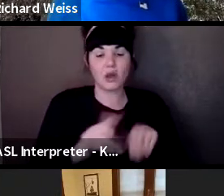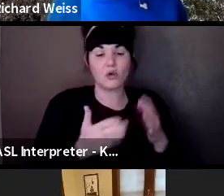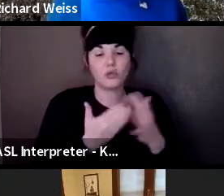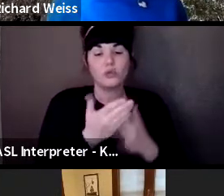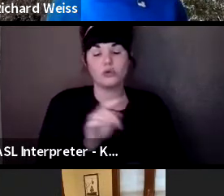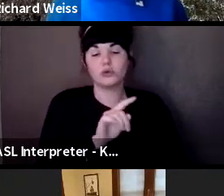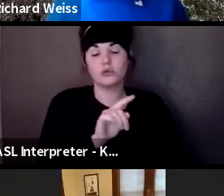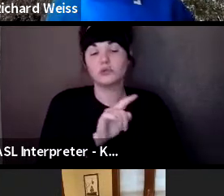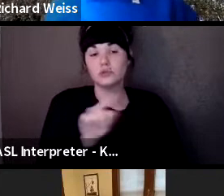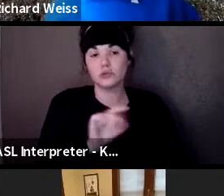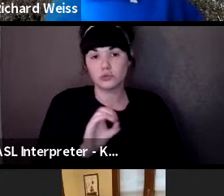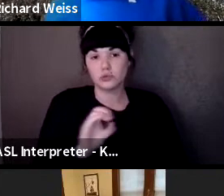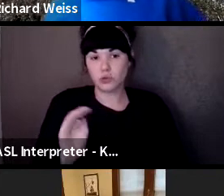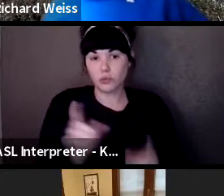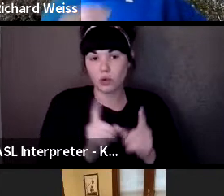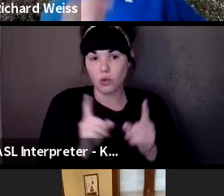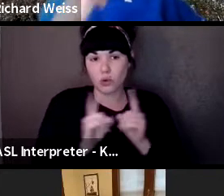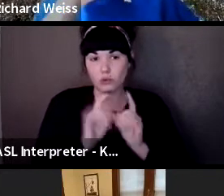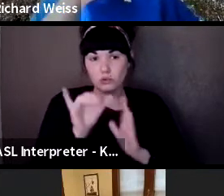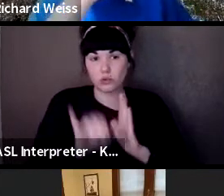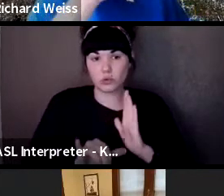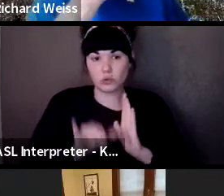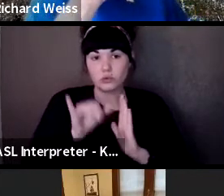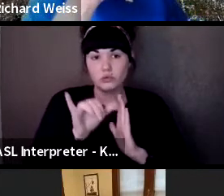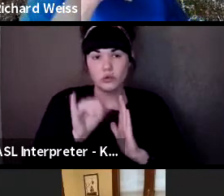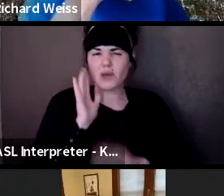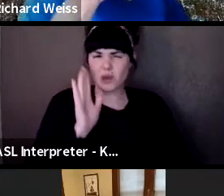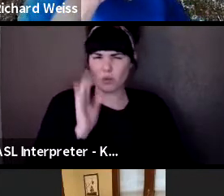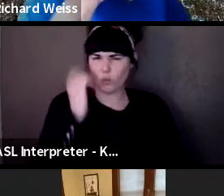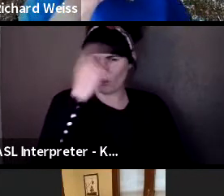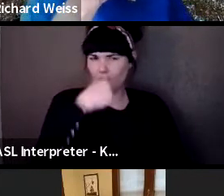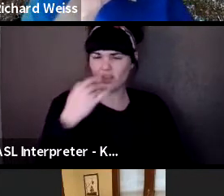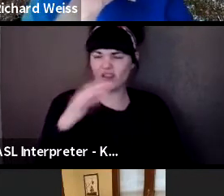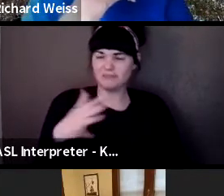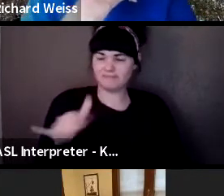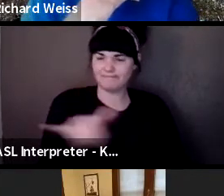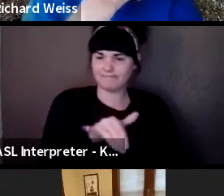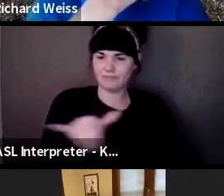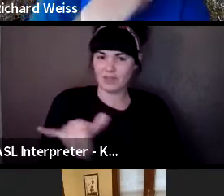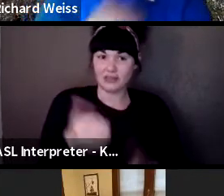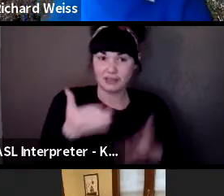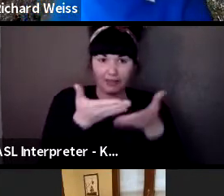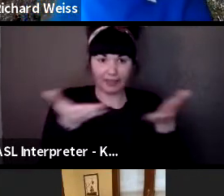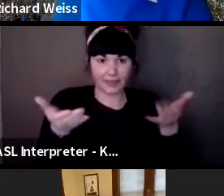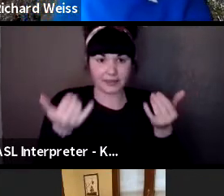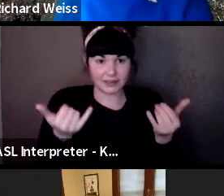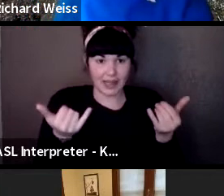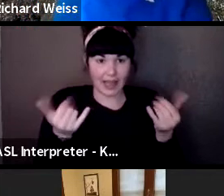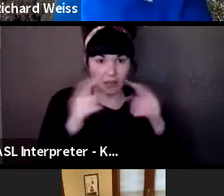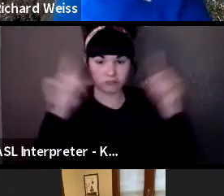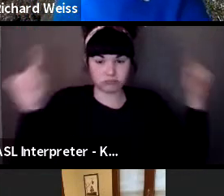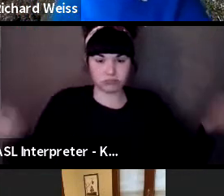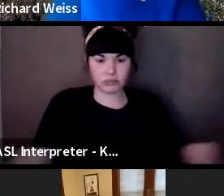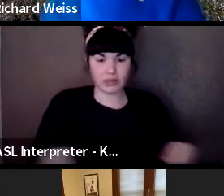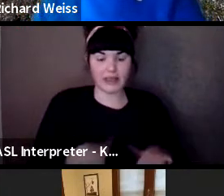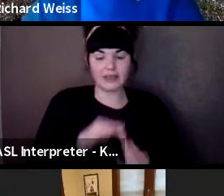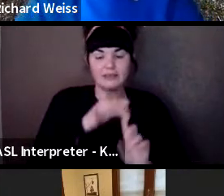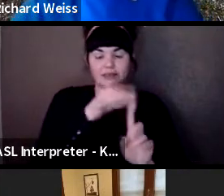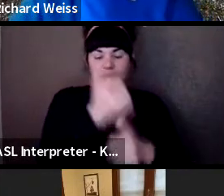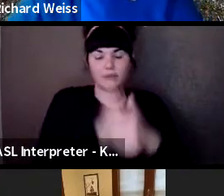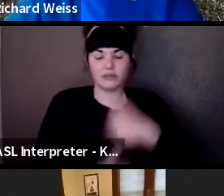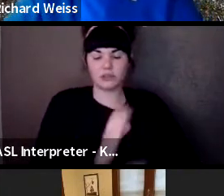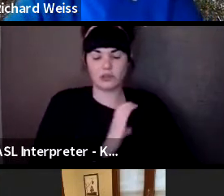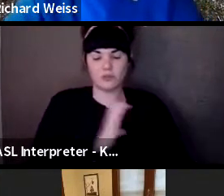And the Zoom meeting will look a lot like what it currently looks like now, except that instead of each commissioner joining from their own